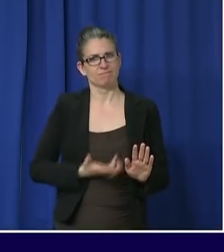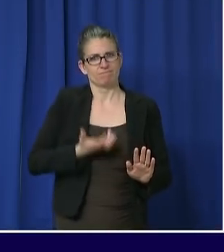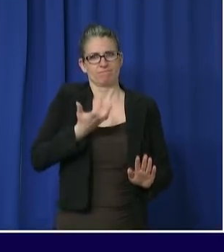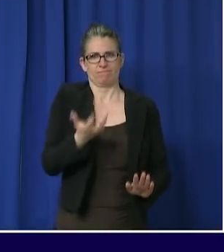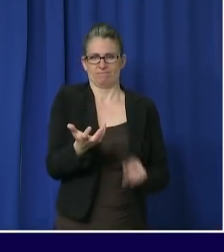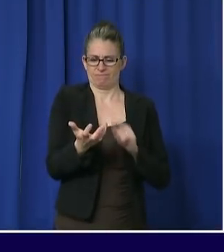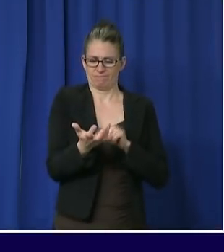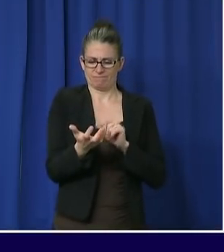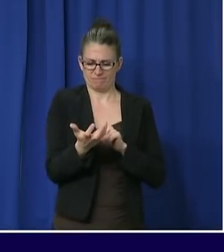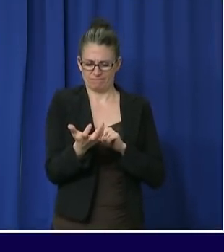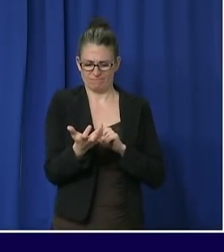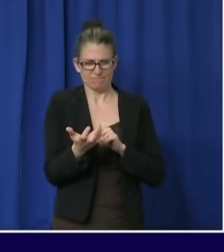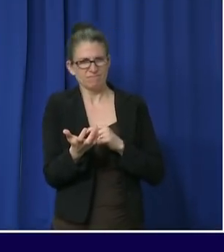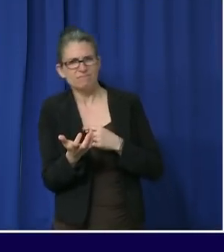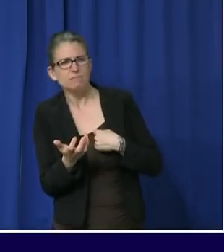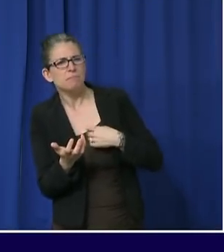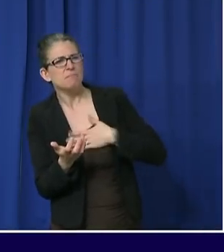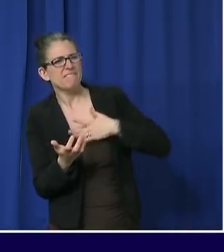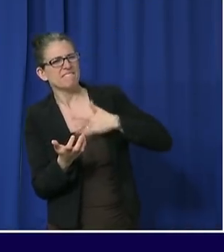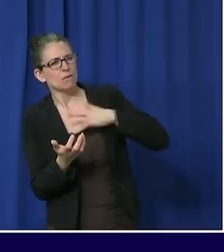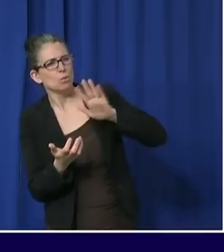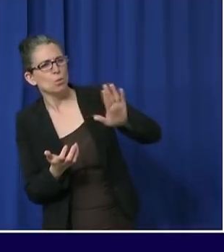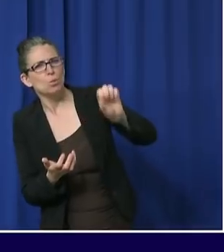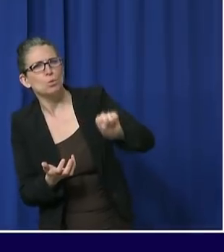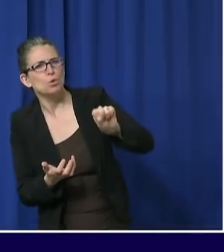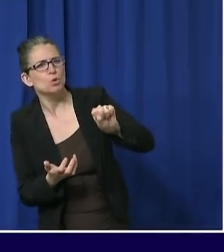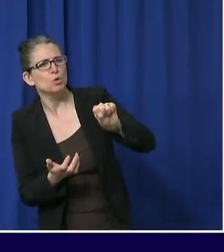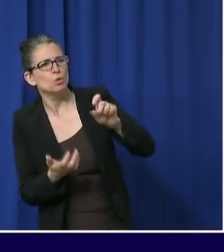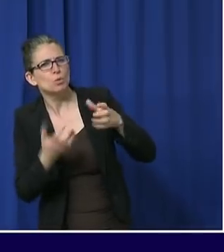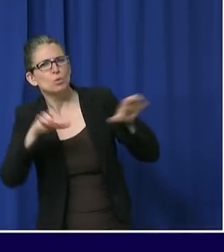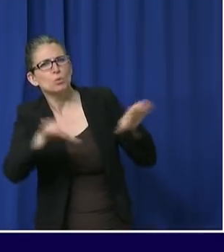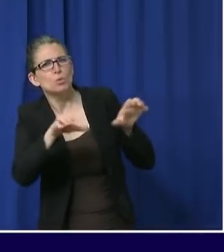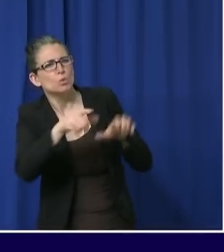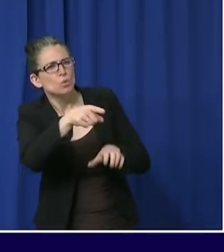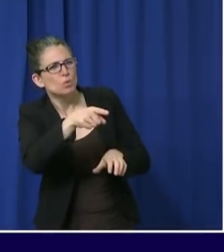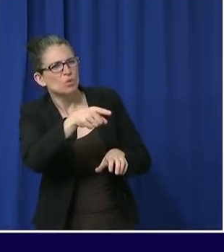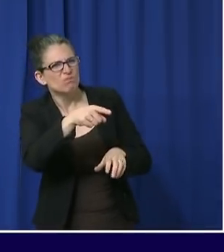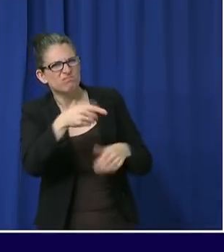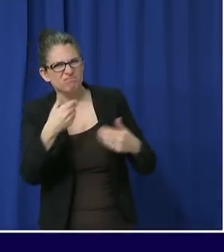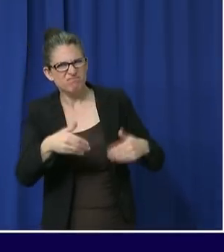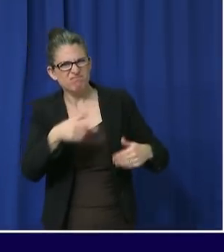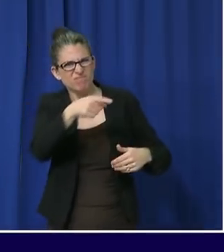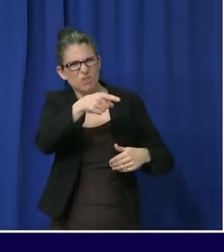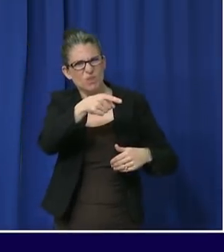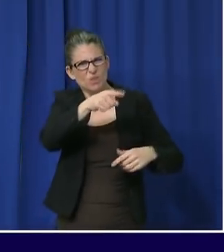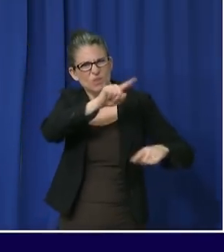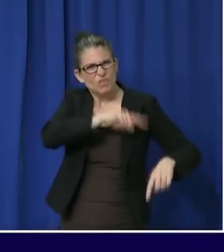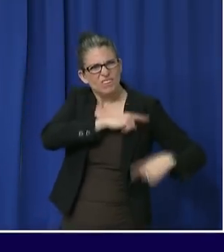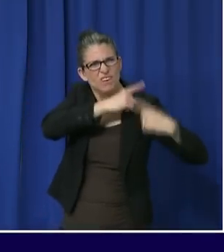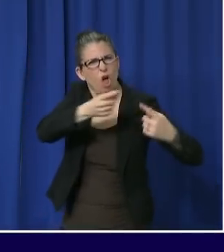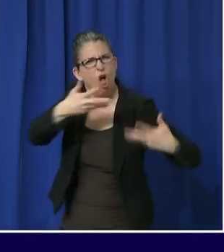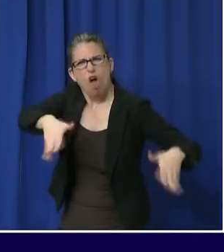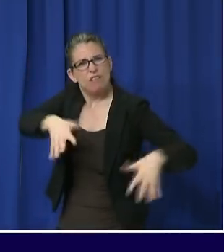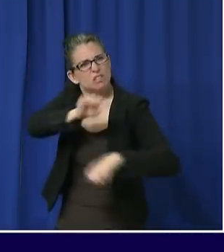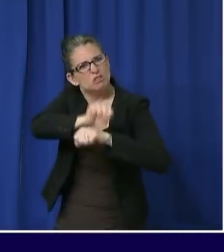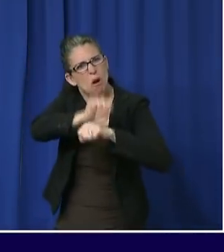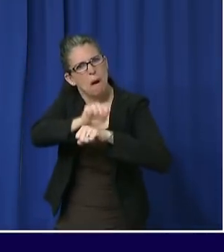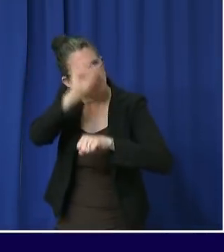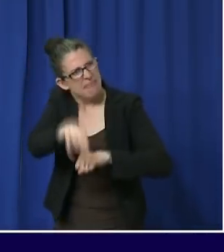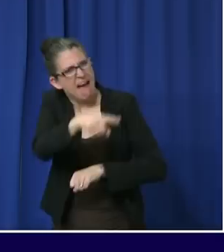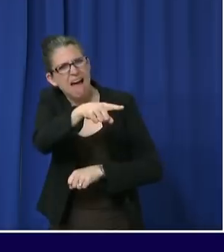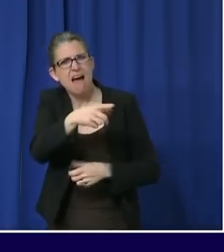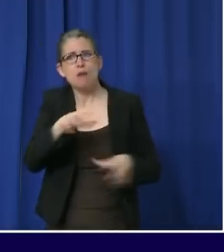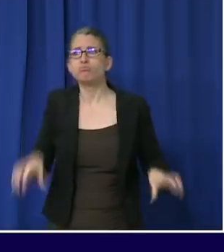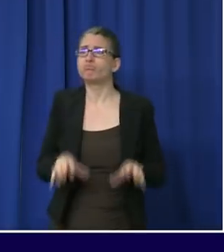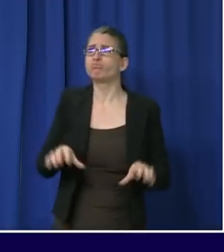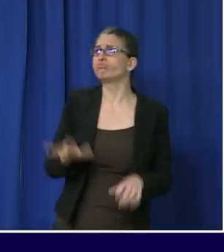always put them on the front lines. And so I'd like to take a moment to more than just acknowledge them,